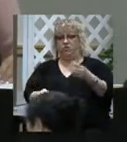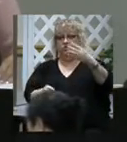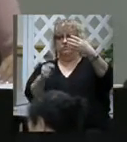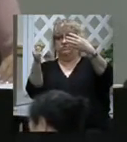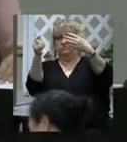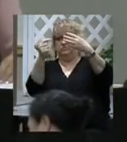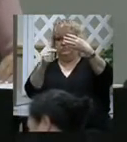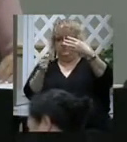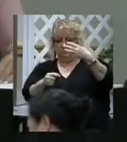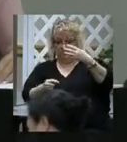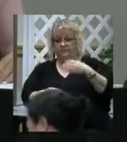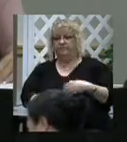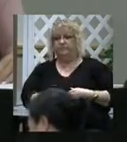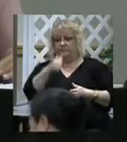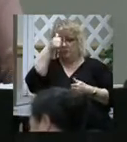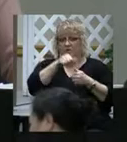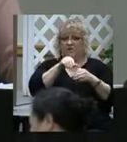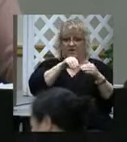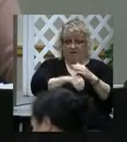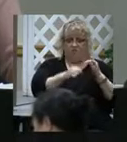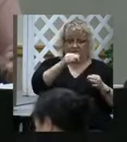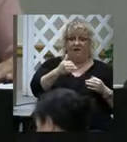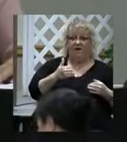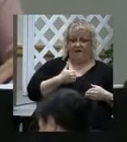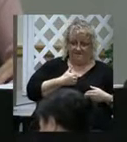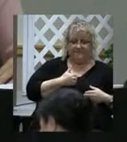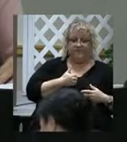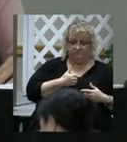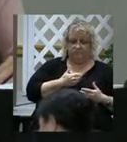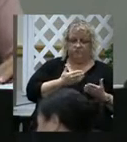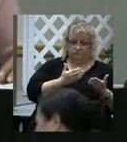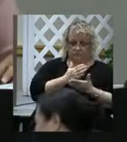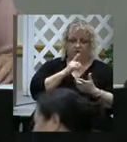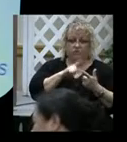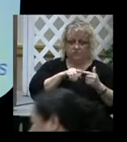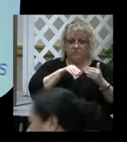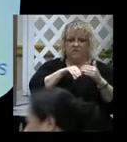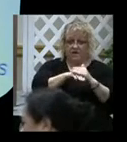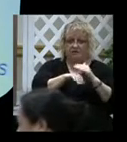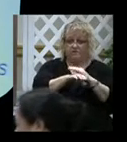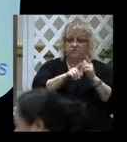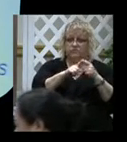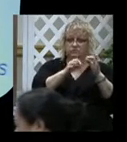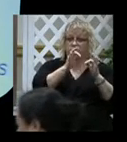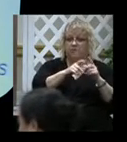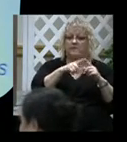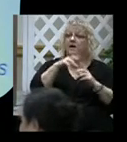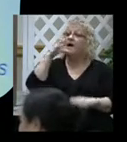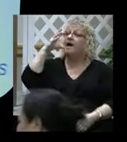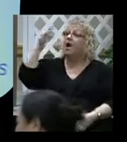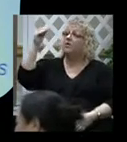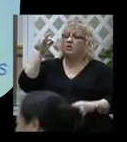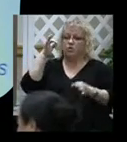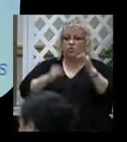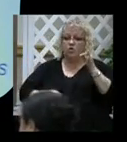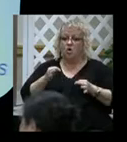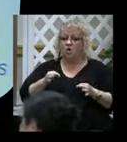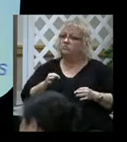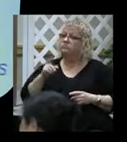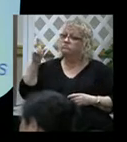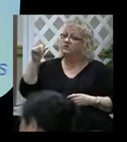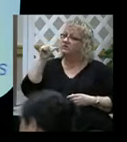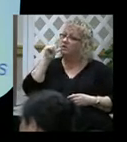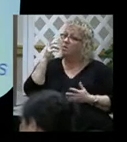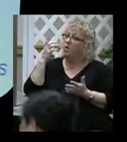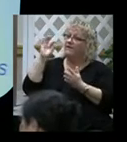outside the courtroom again. So what is the legal basis for providing access outside the courtroom? Well, of course, Title II of ADA,